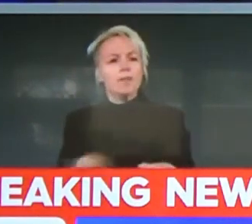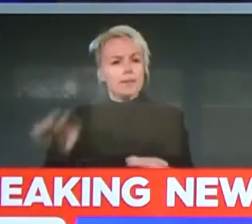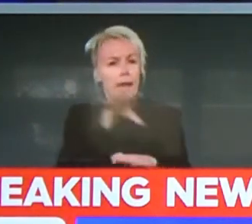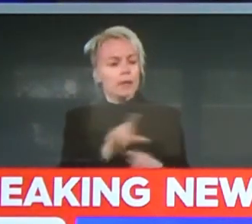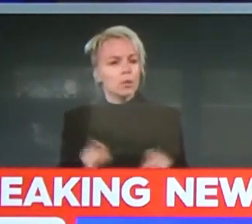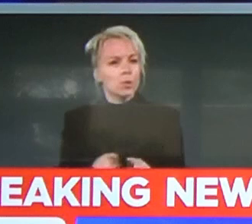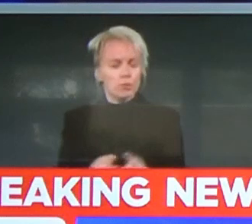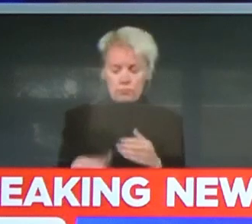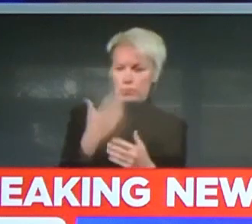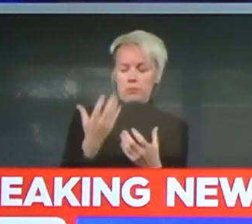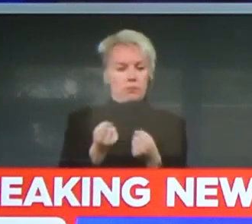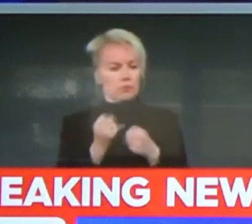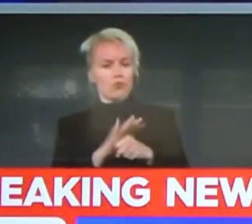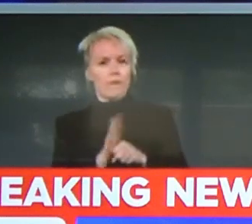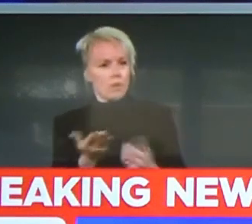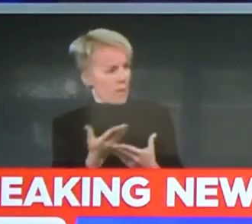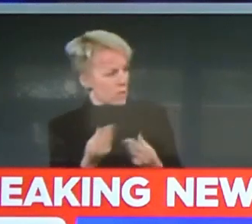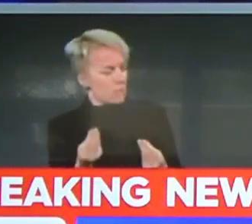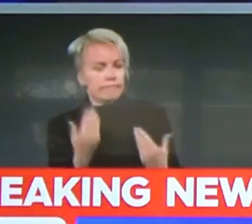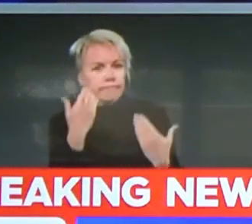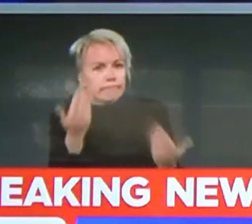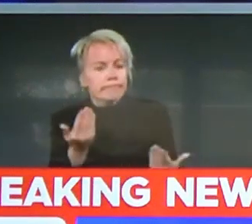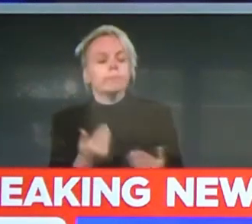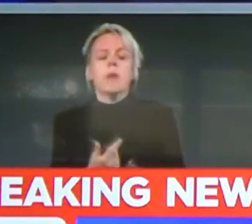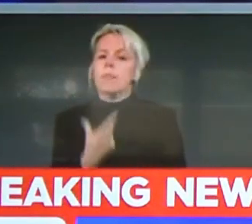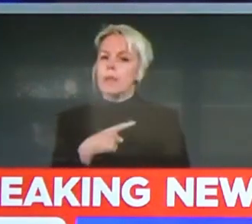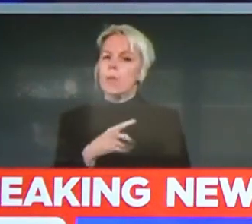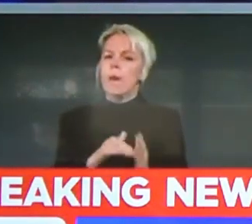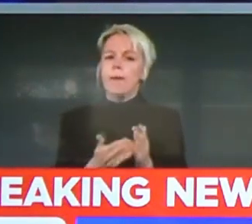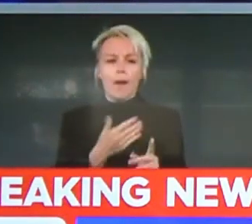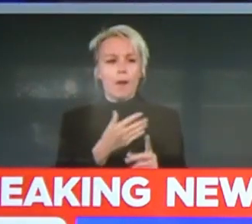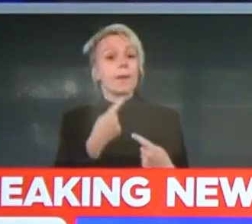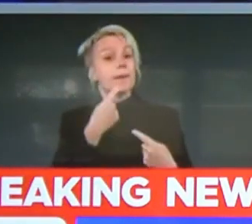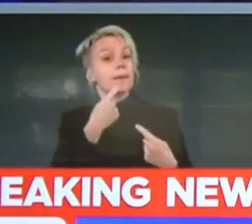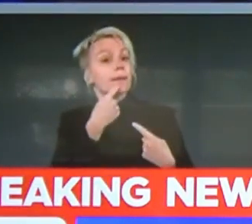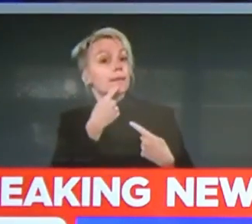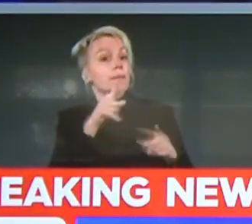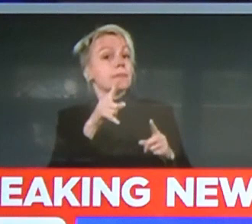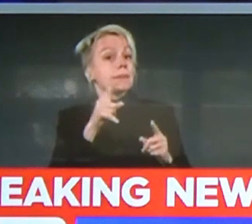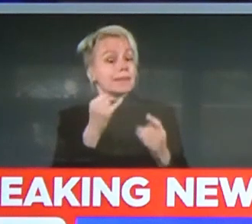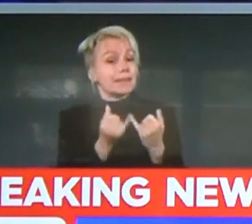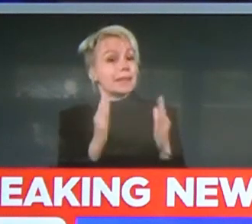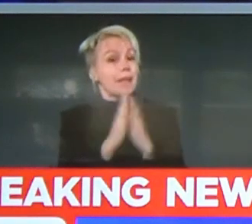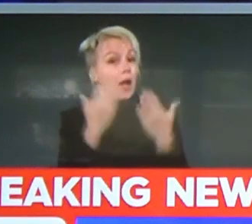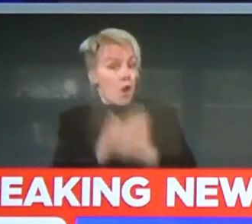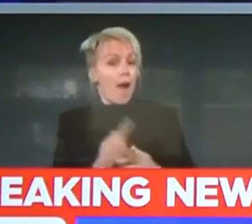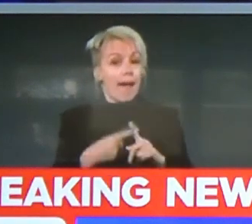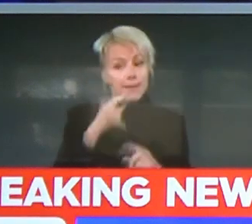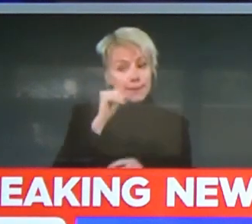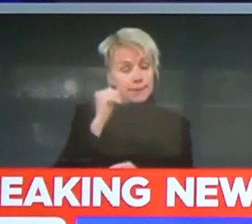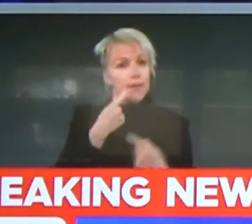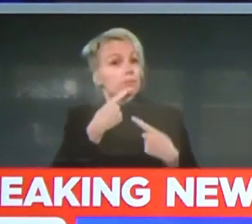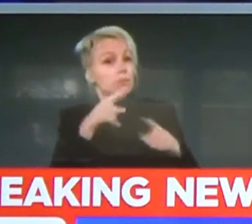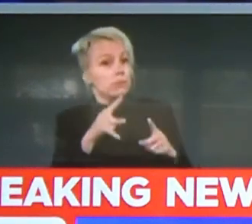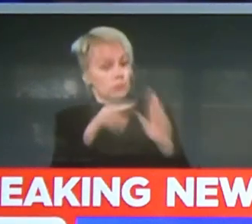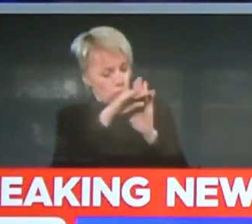those very restrictive measures from yesterday that were announced on Sunday night, but because of the